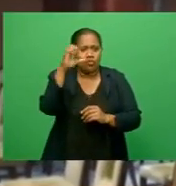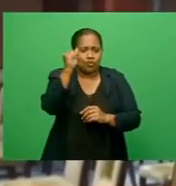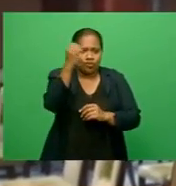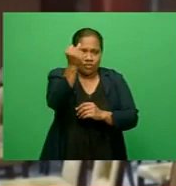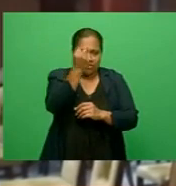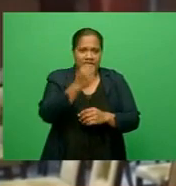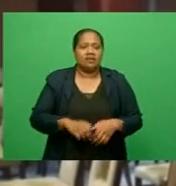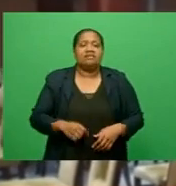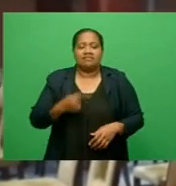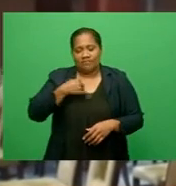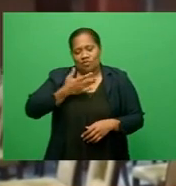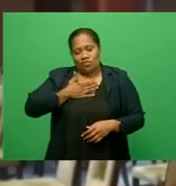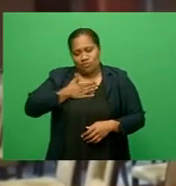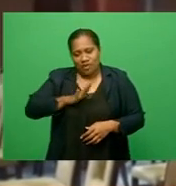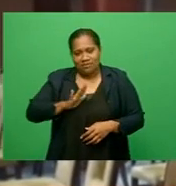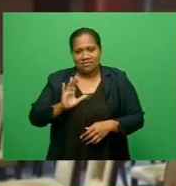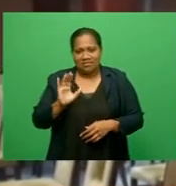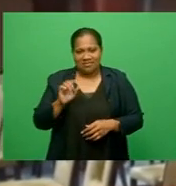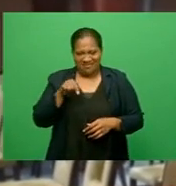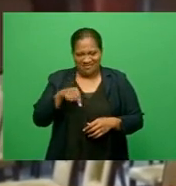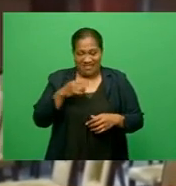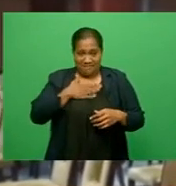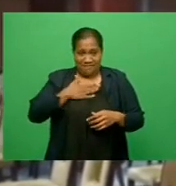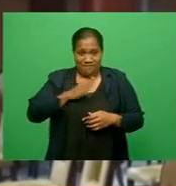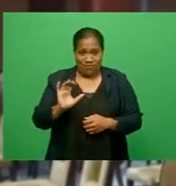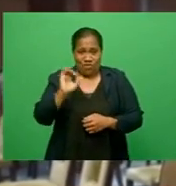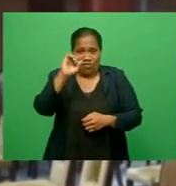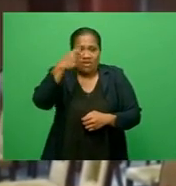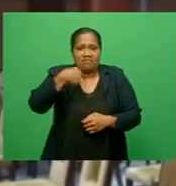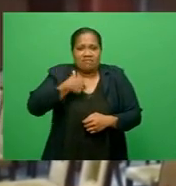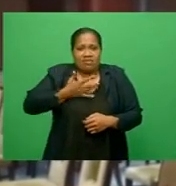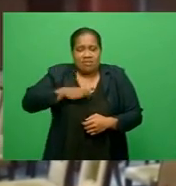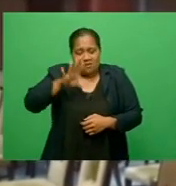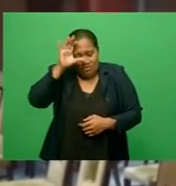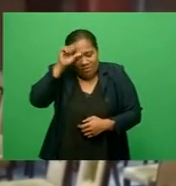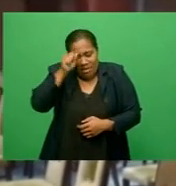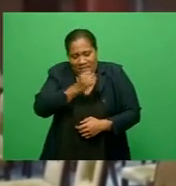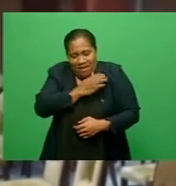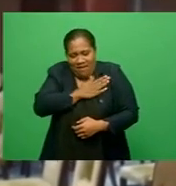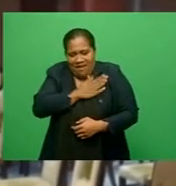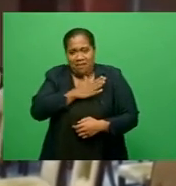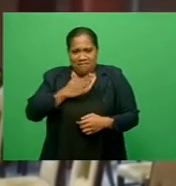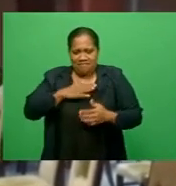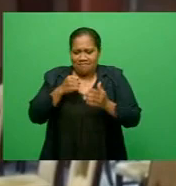win to my fellow late